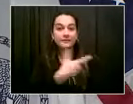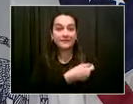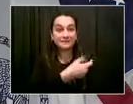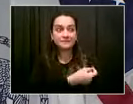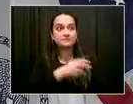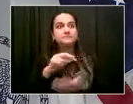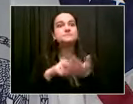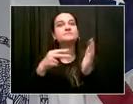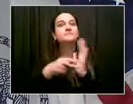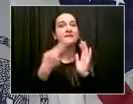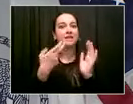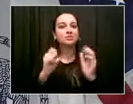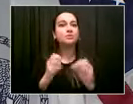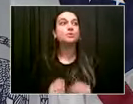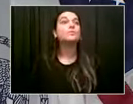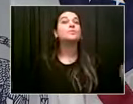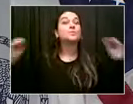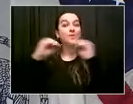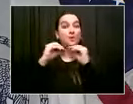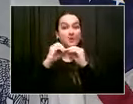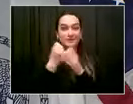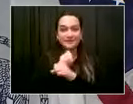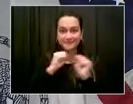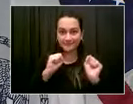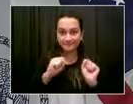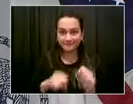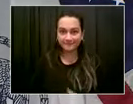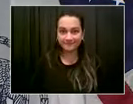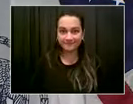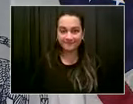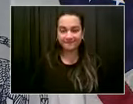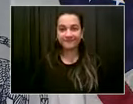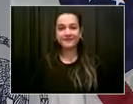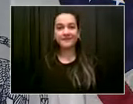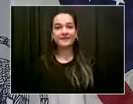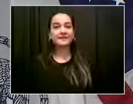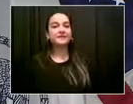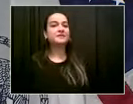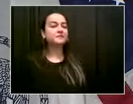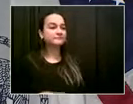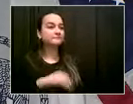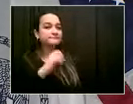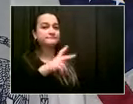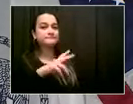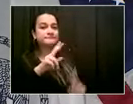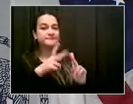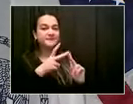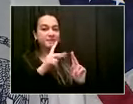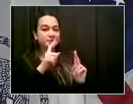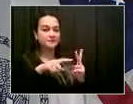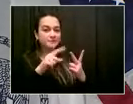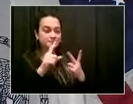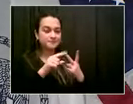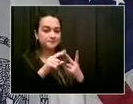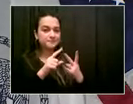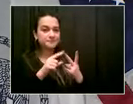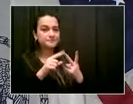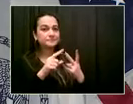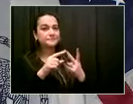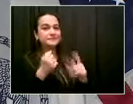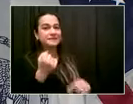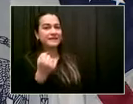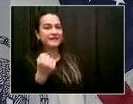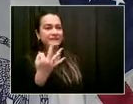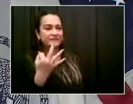Do you have a scenario where, and correct me if I'm wrong, the current plan for the fall is the only time they'll be remote is if